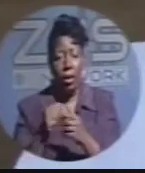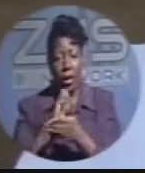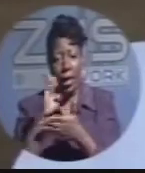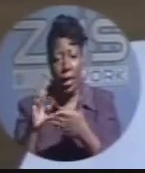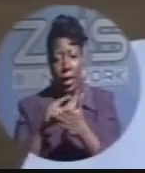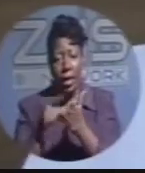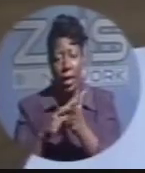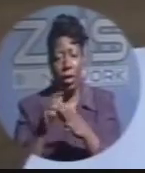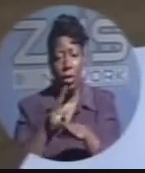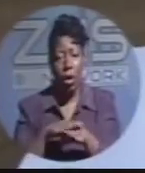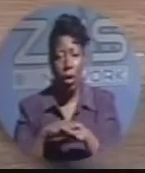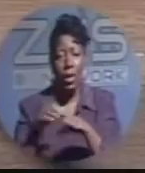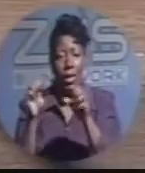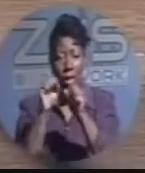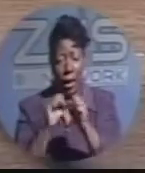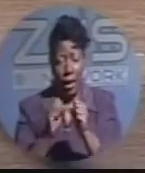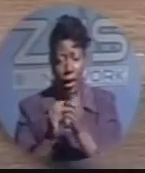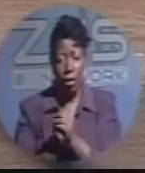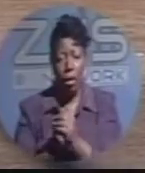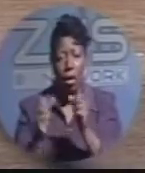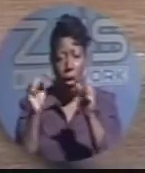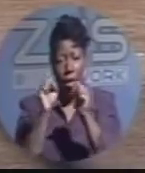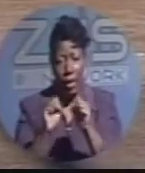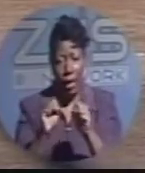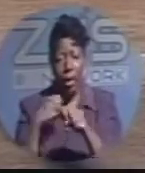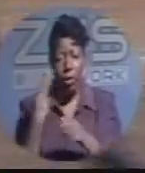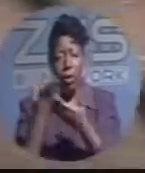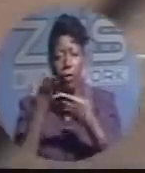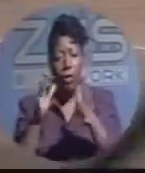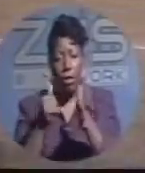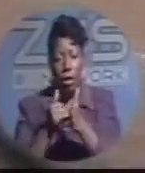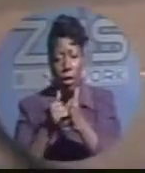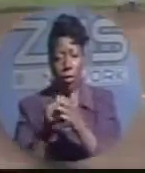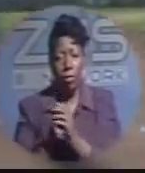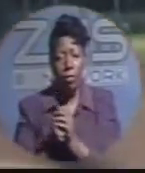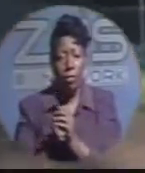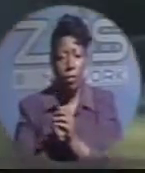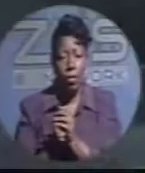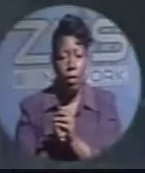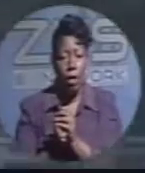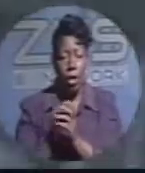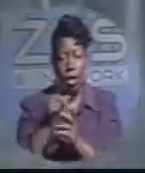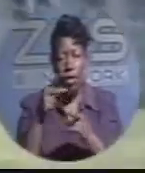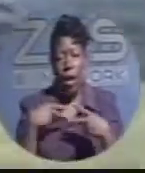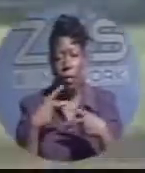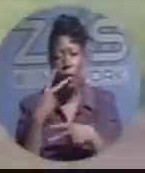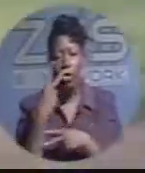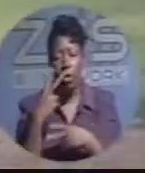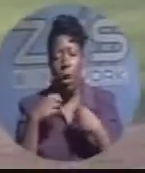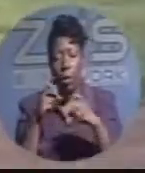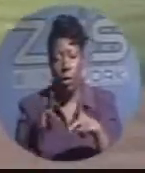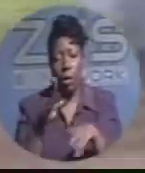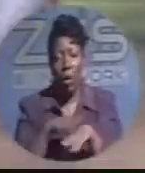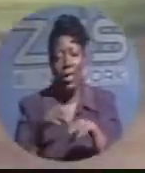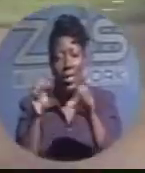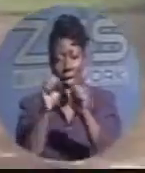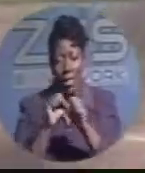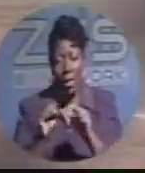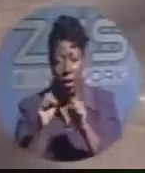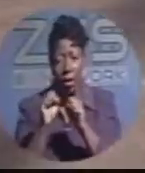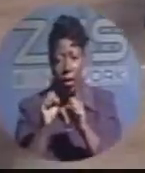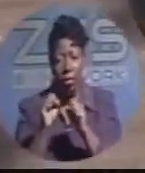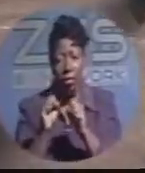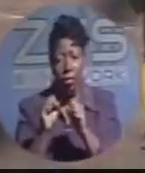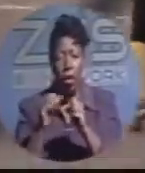this on Saturday. So Saturday we'll finish this. You have two chances on Saturday. You want to put it away in the first game? We don't expect it'll go more than one